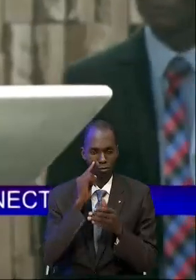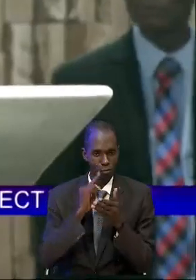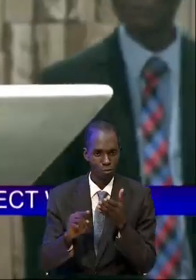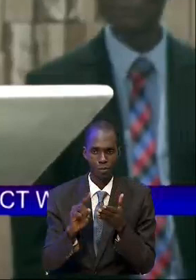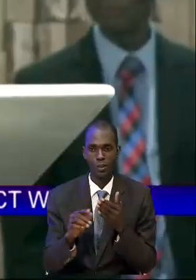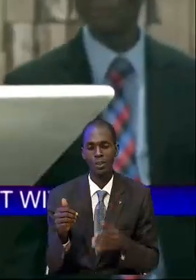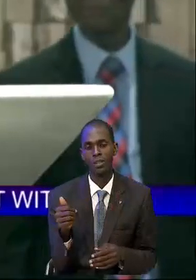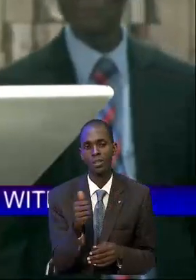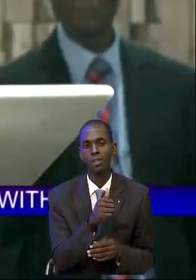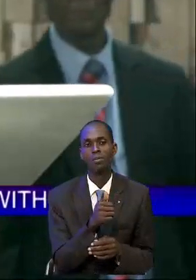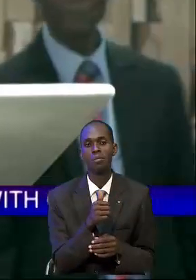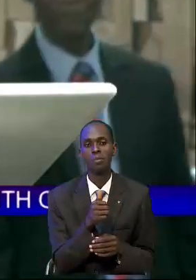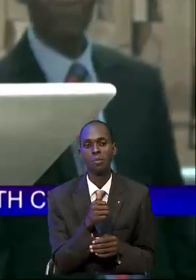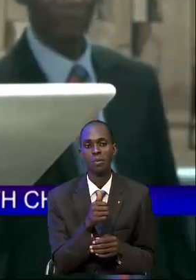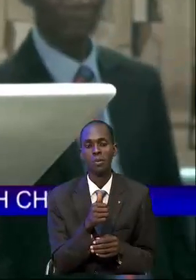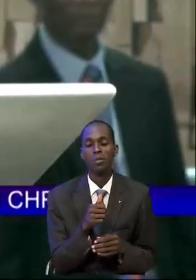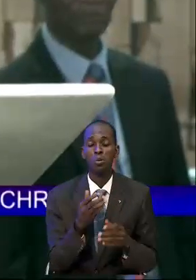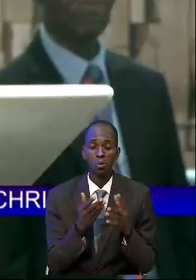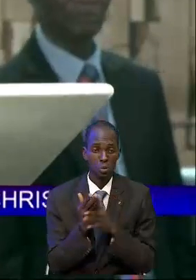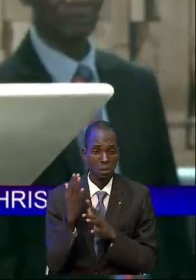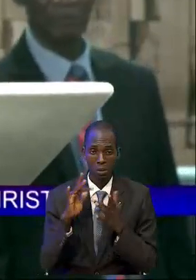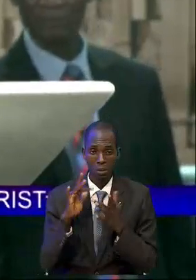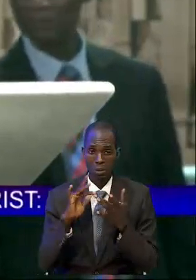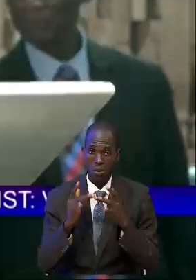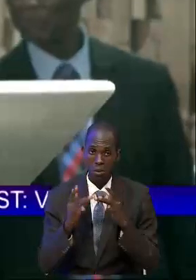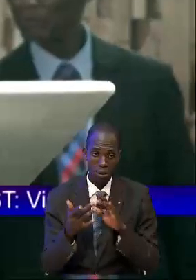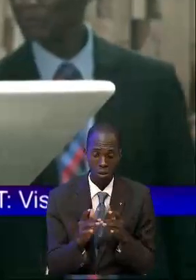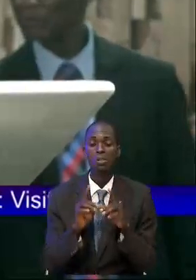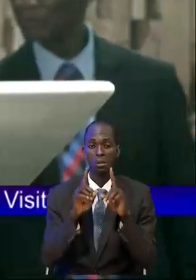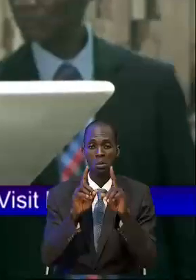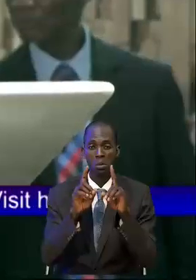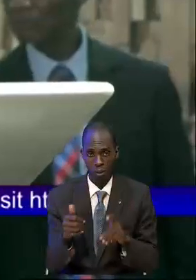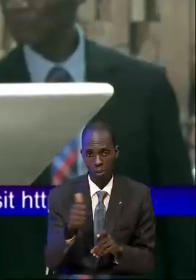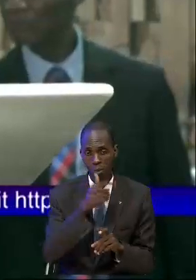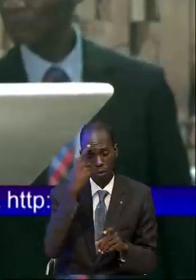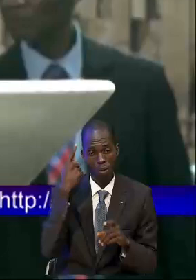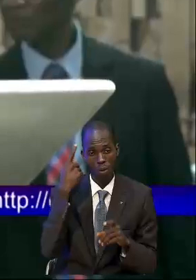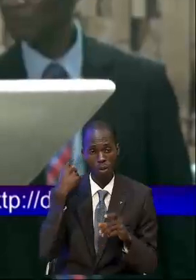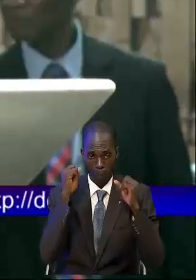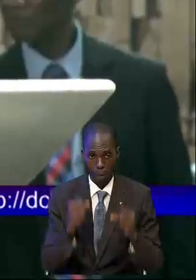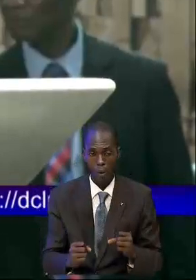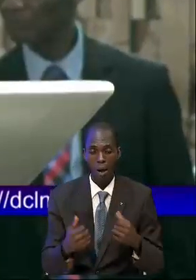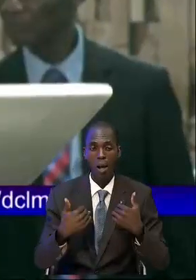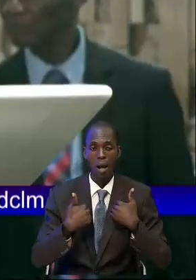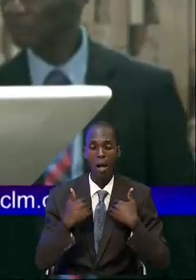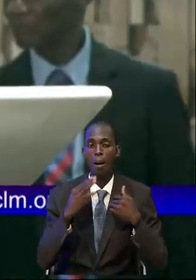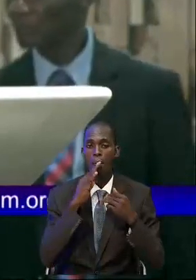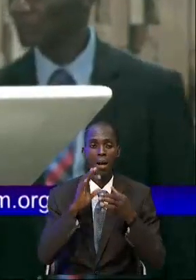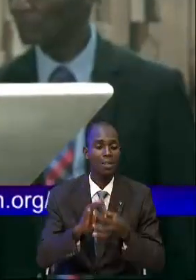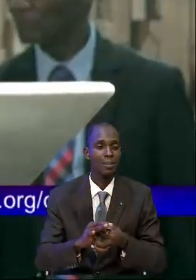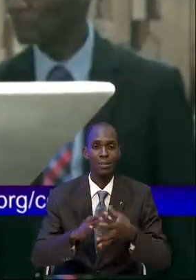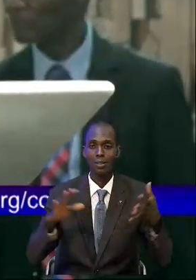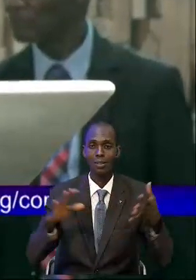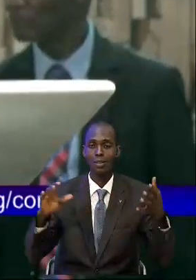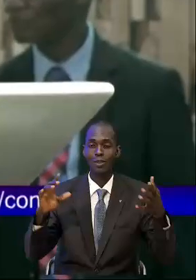final night. Check yourself. And if you listen over the radio, check yourself too, because the power has